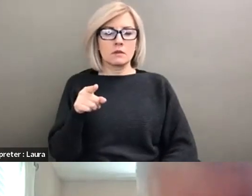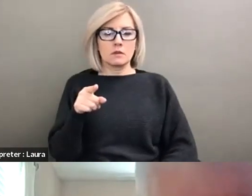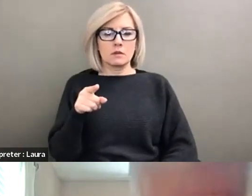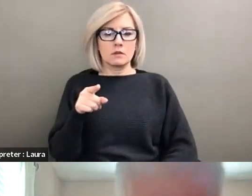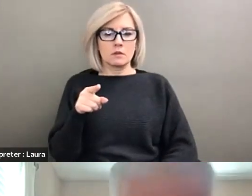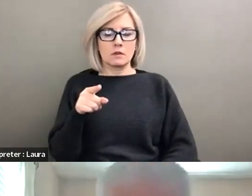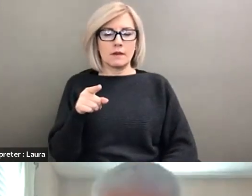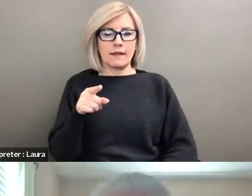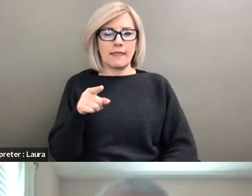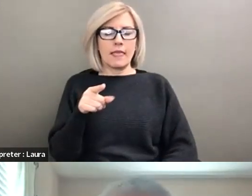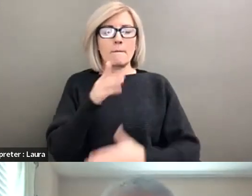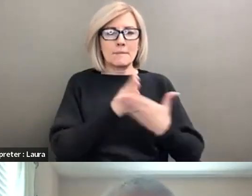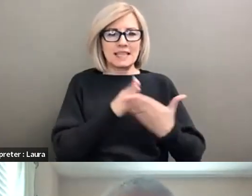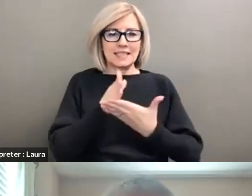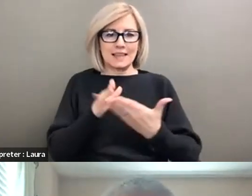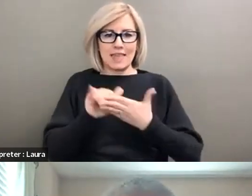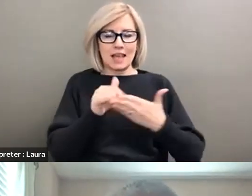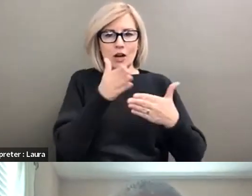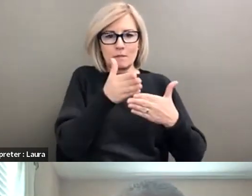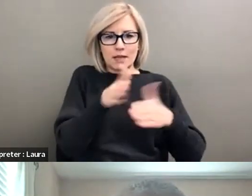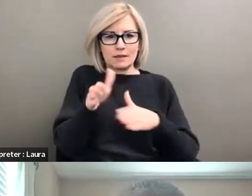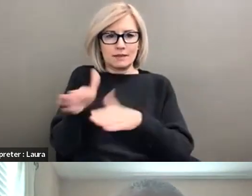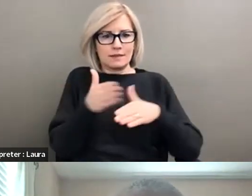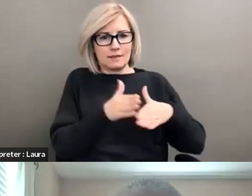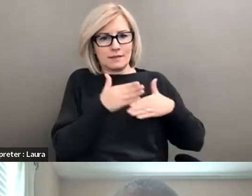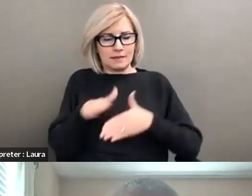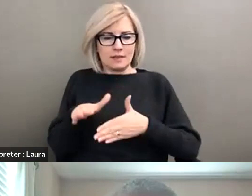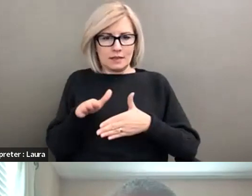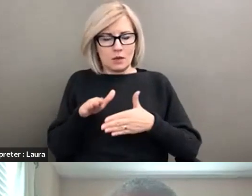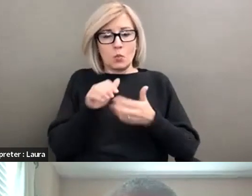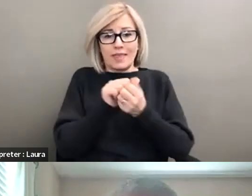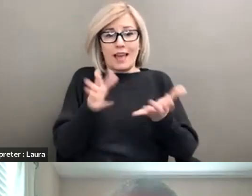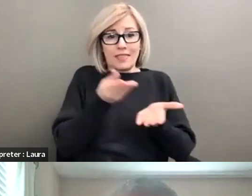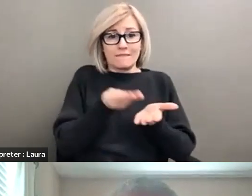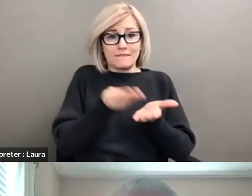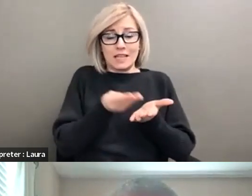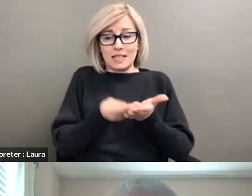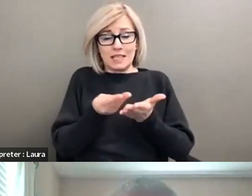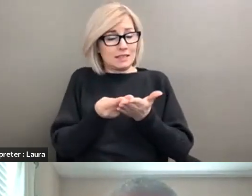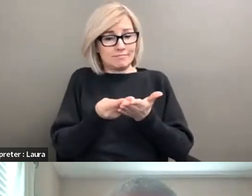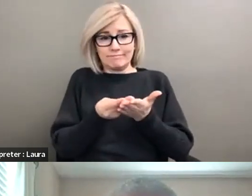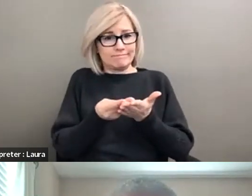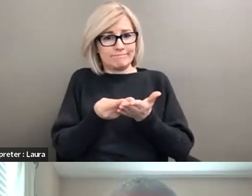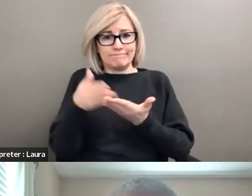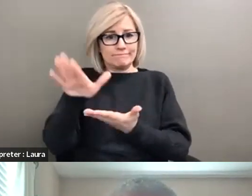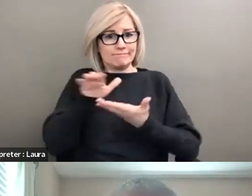have to be broken apart and carved out. But without that funding coming into our